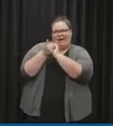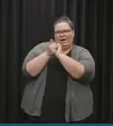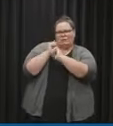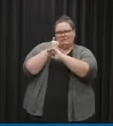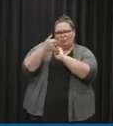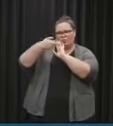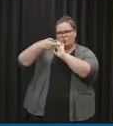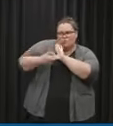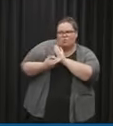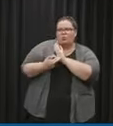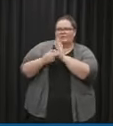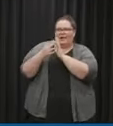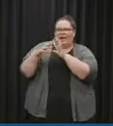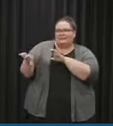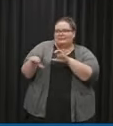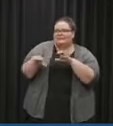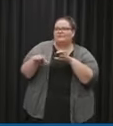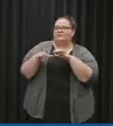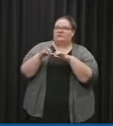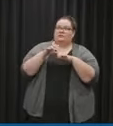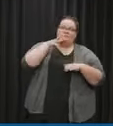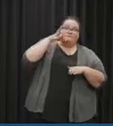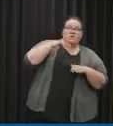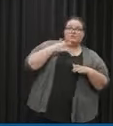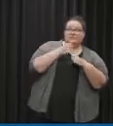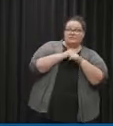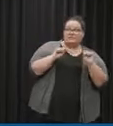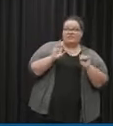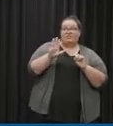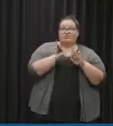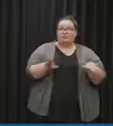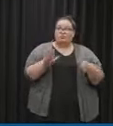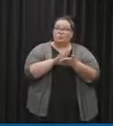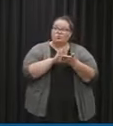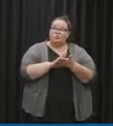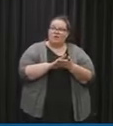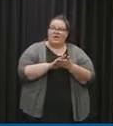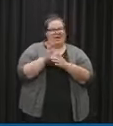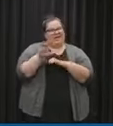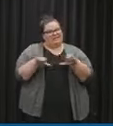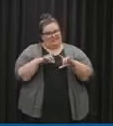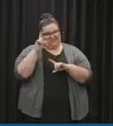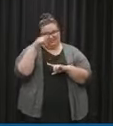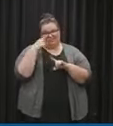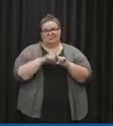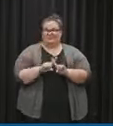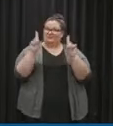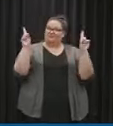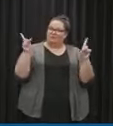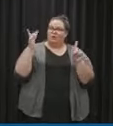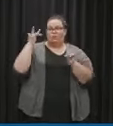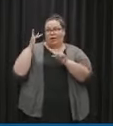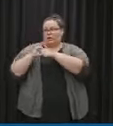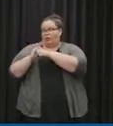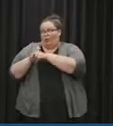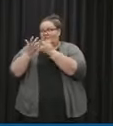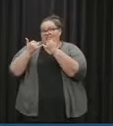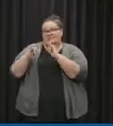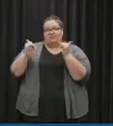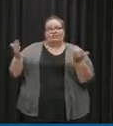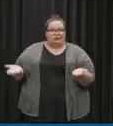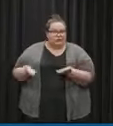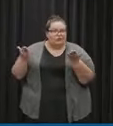so that parents and guardians can feel secure about their children's participation. These activities will look different because COVID-19 is still with us, and